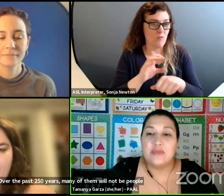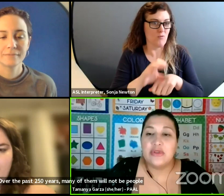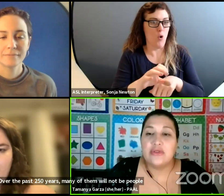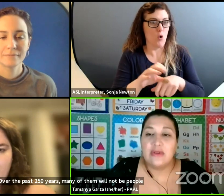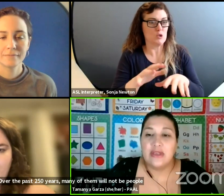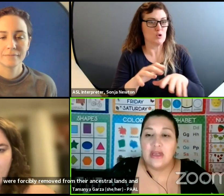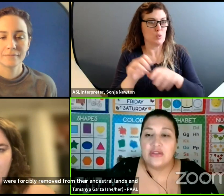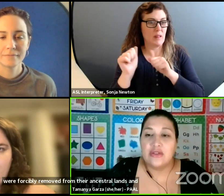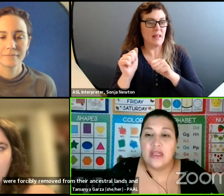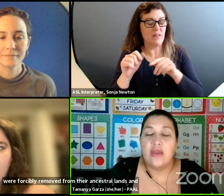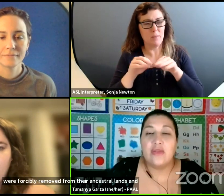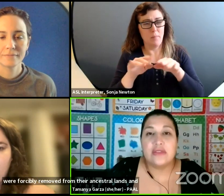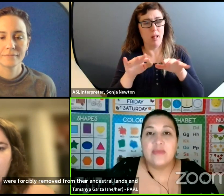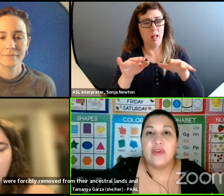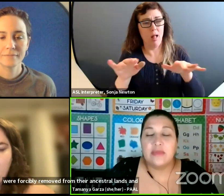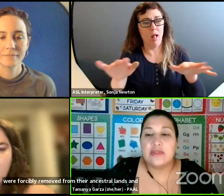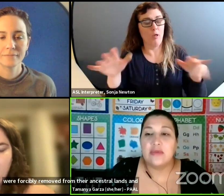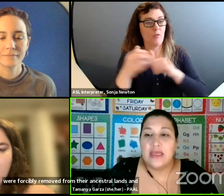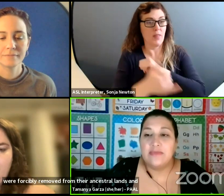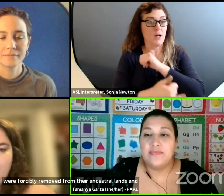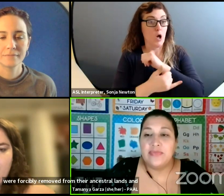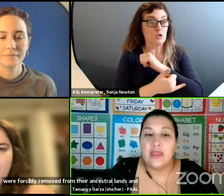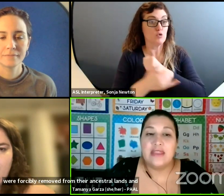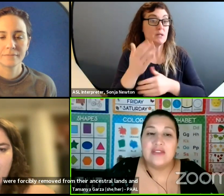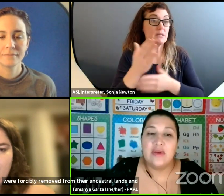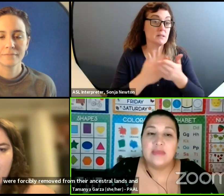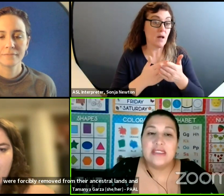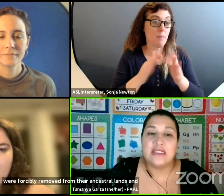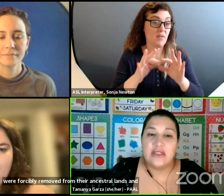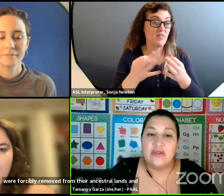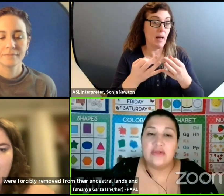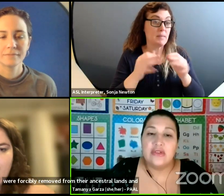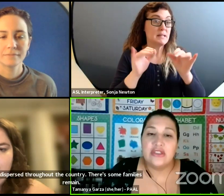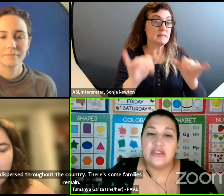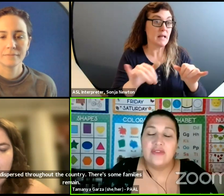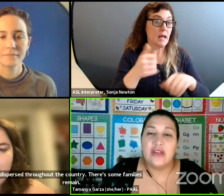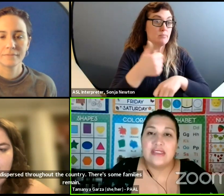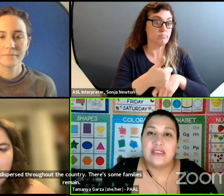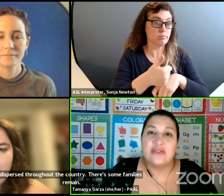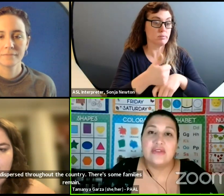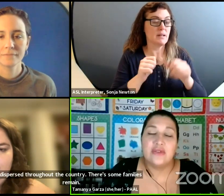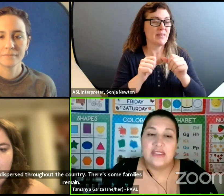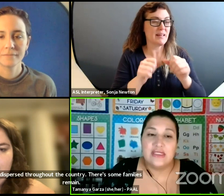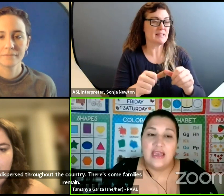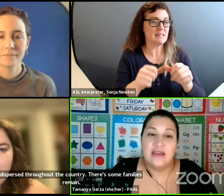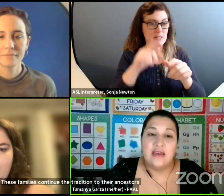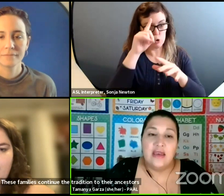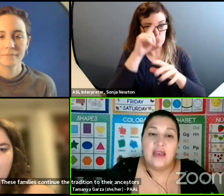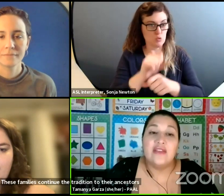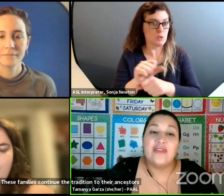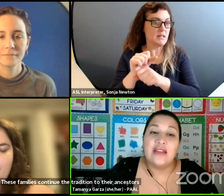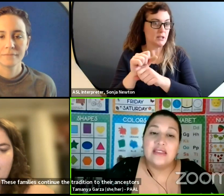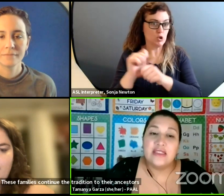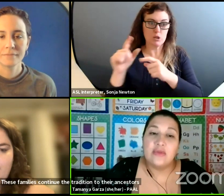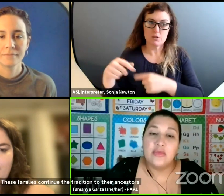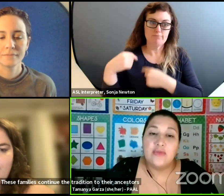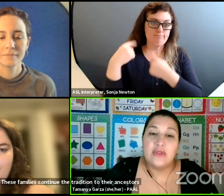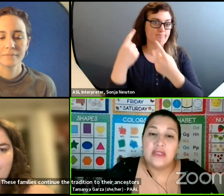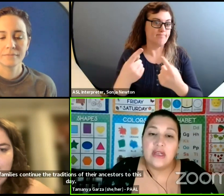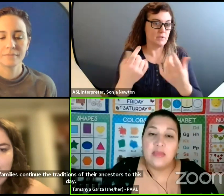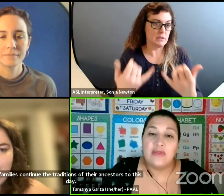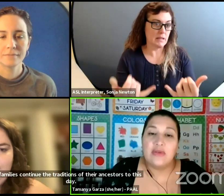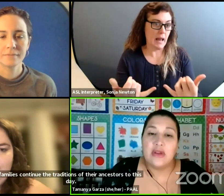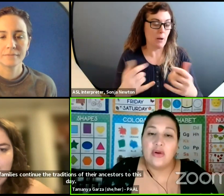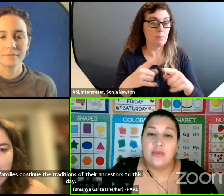and dispersed throughout the country, though some families remain. These families continue the traditions of their ancestors to this day. The violence that